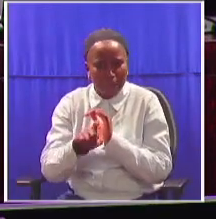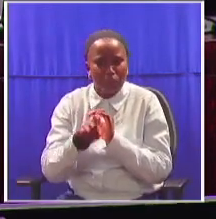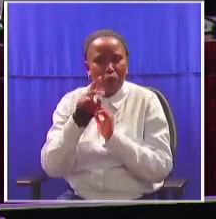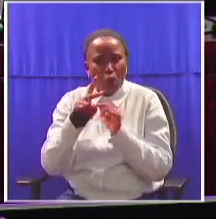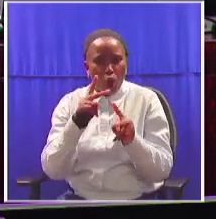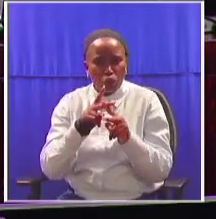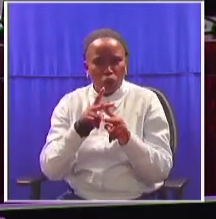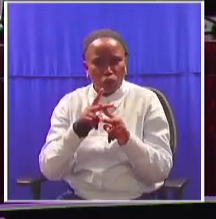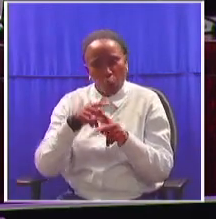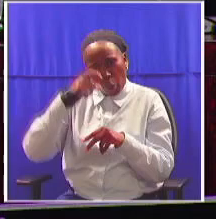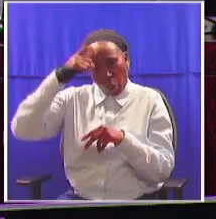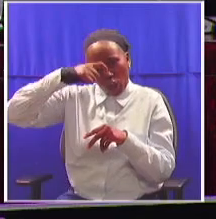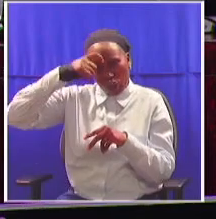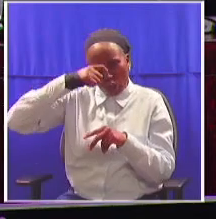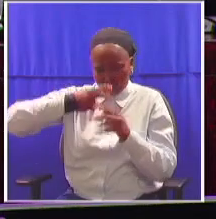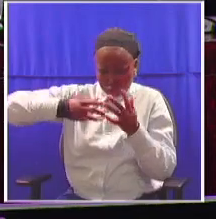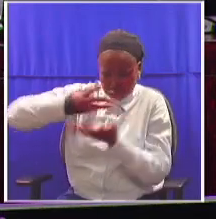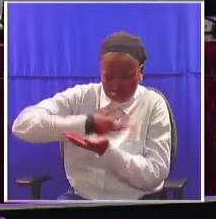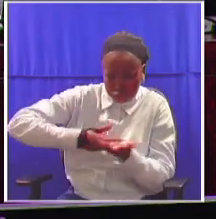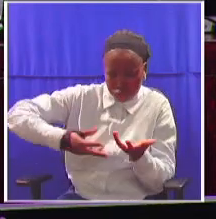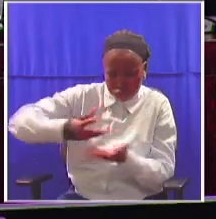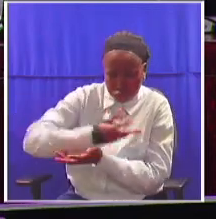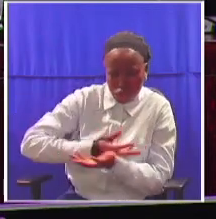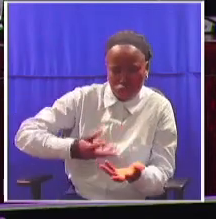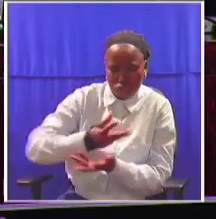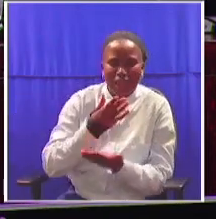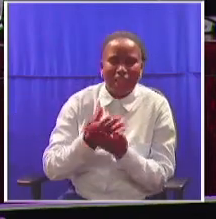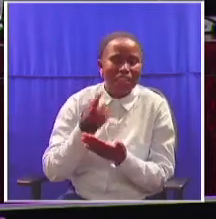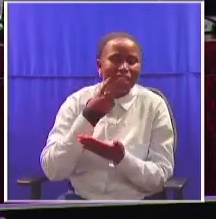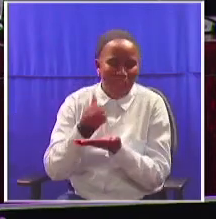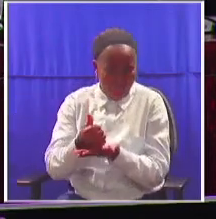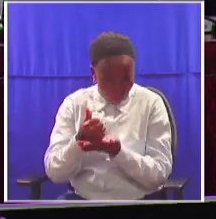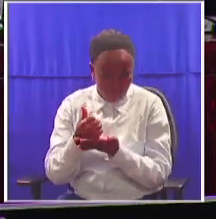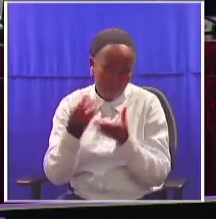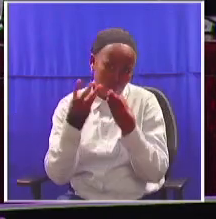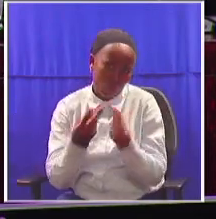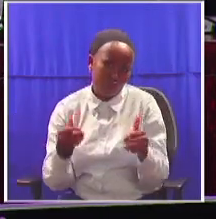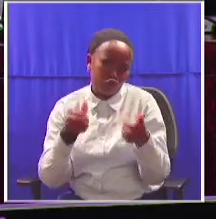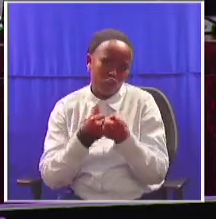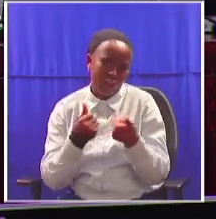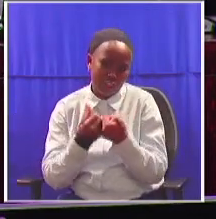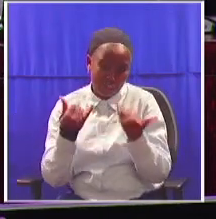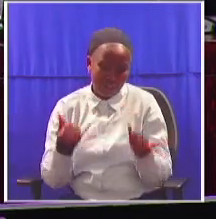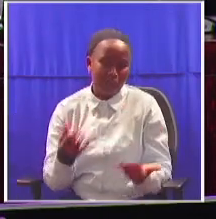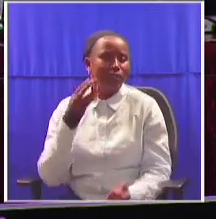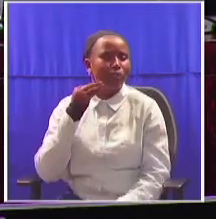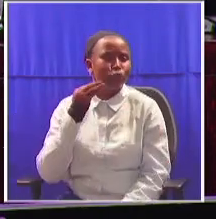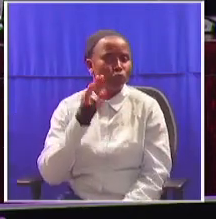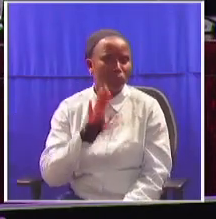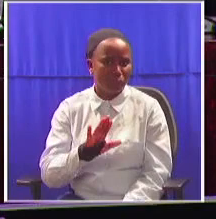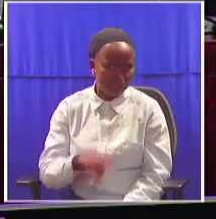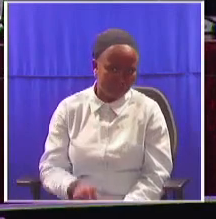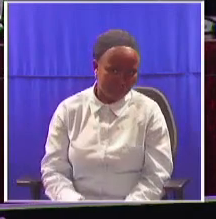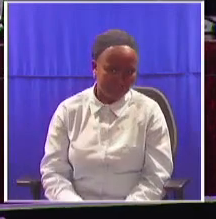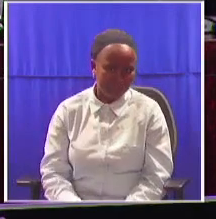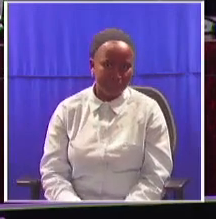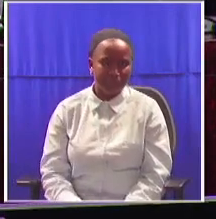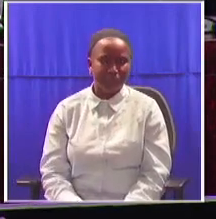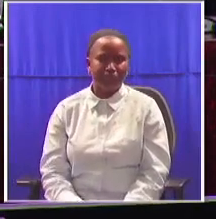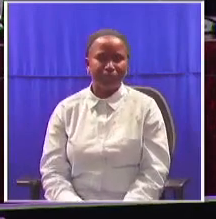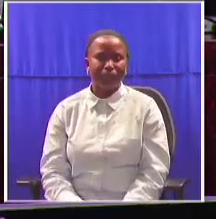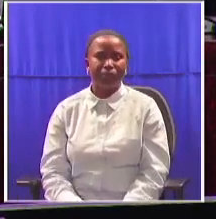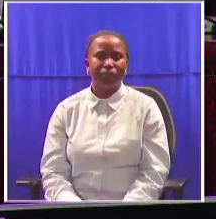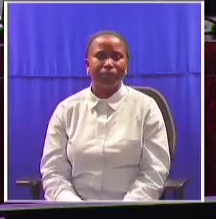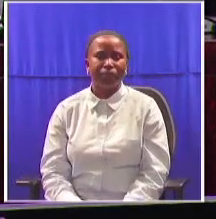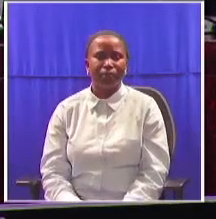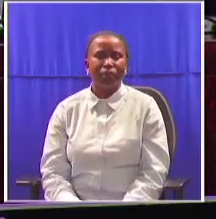wisdom to overcome the difficulties of the moment. We have achieved outstanding feats of